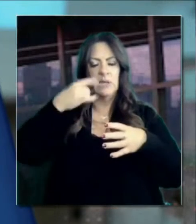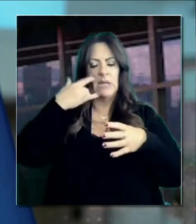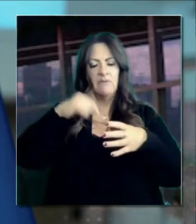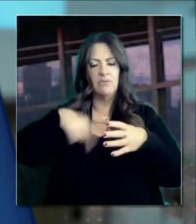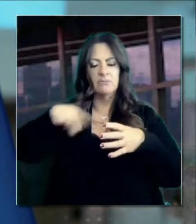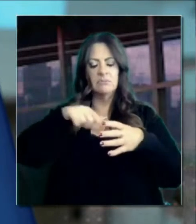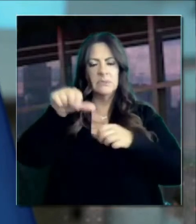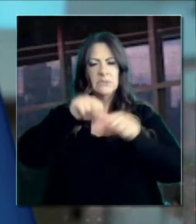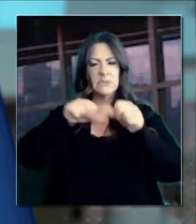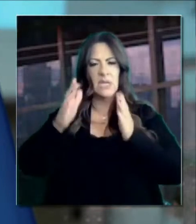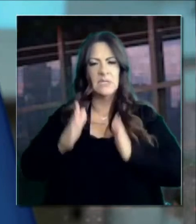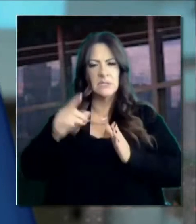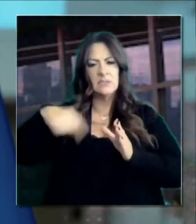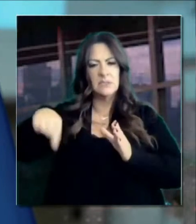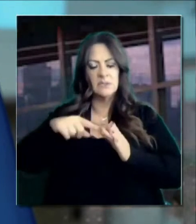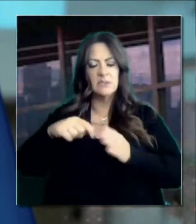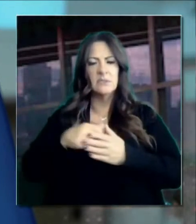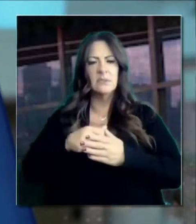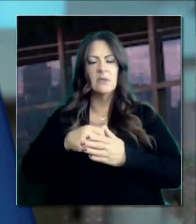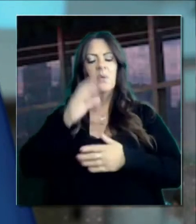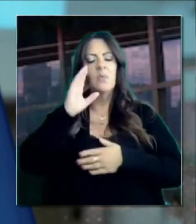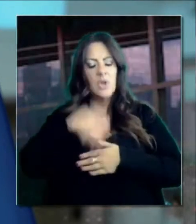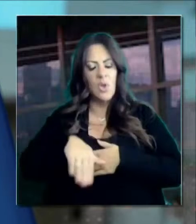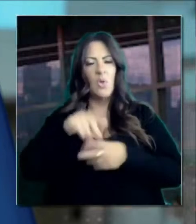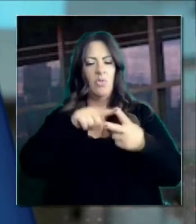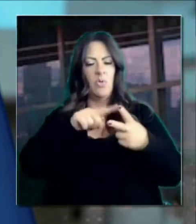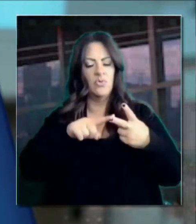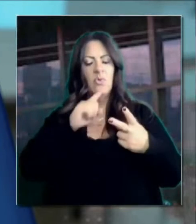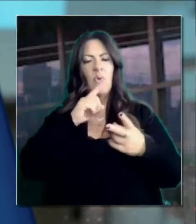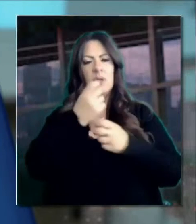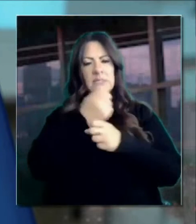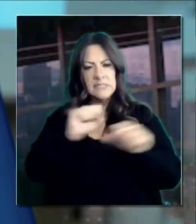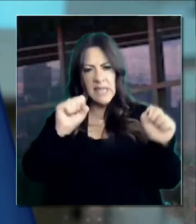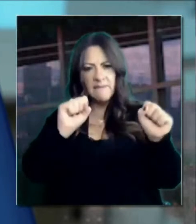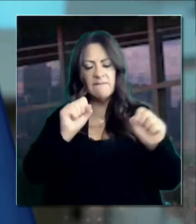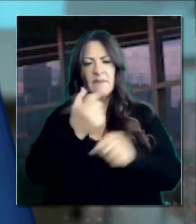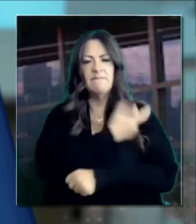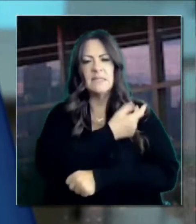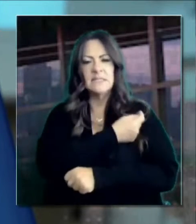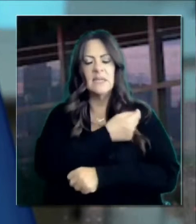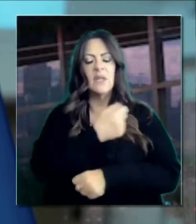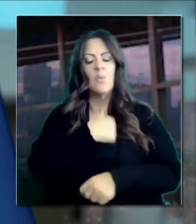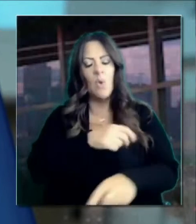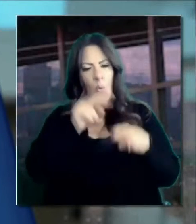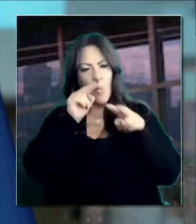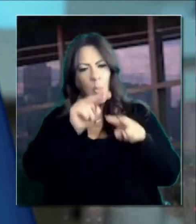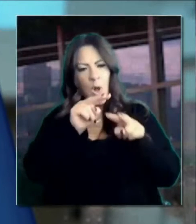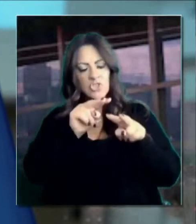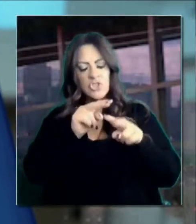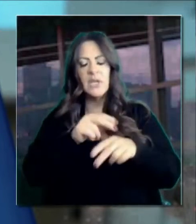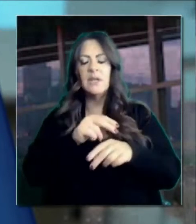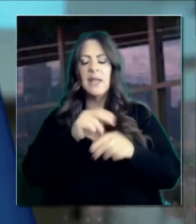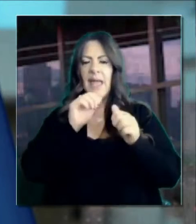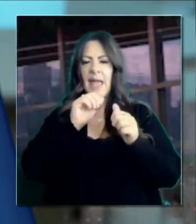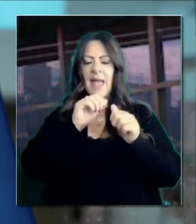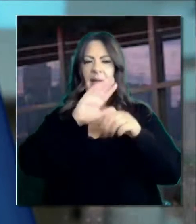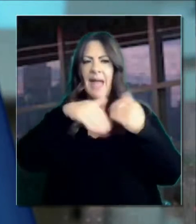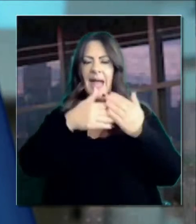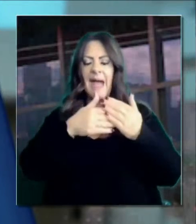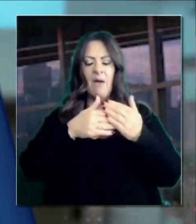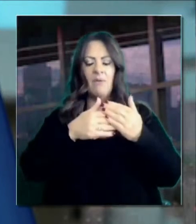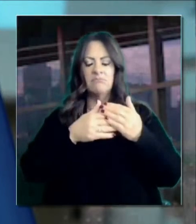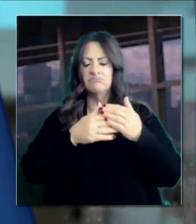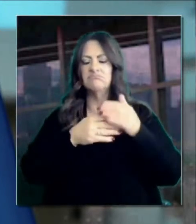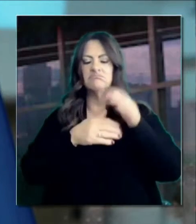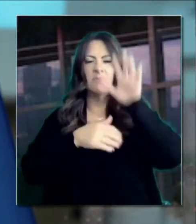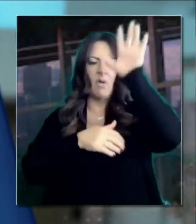again, these are safe vaccines, that we're watching them successfully administered across the state, across the